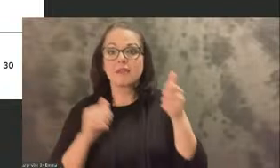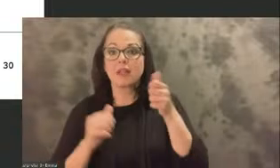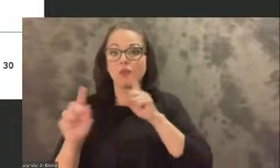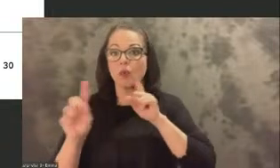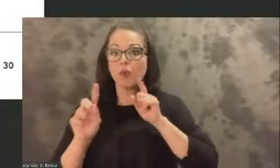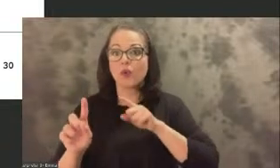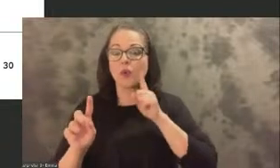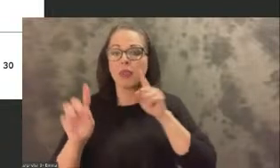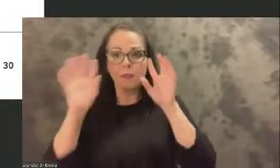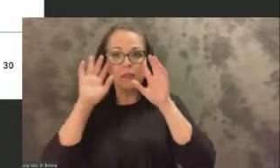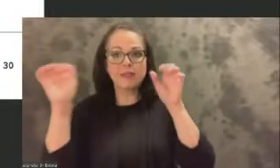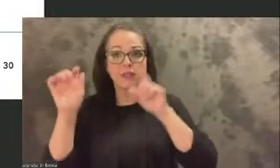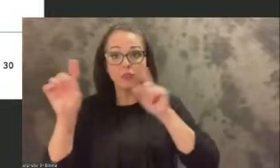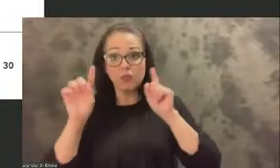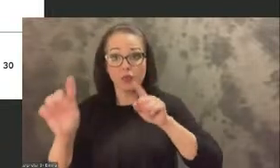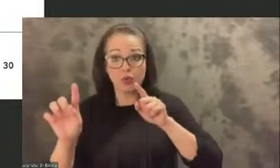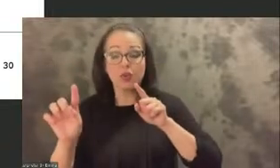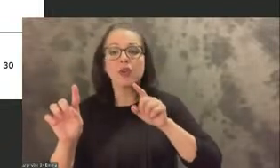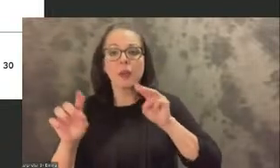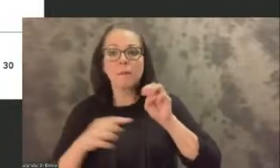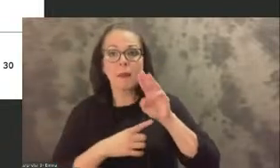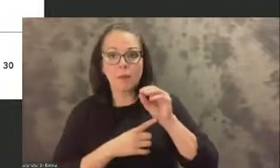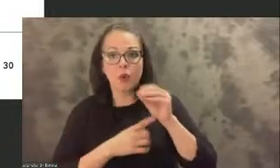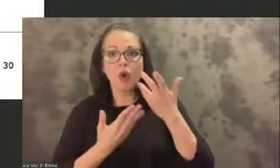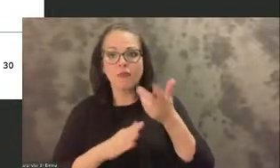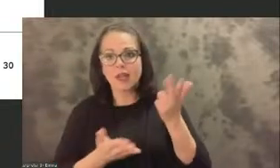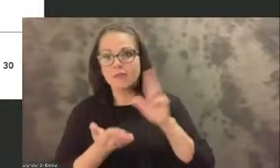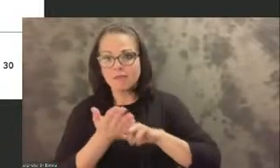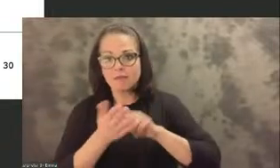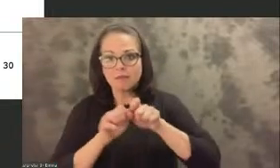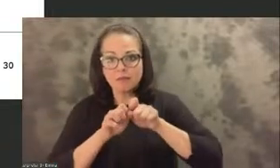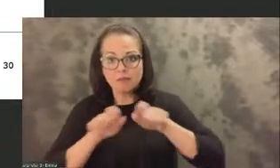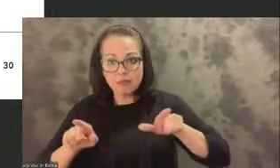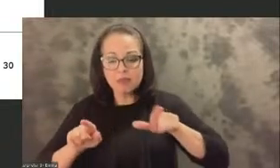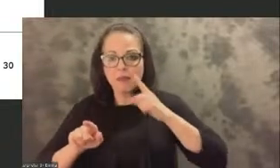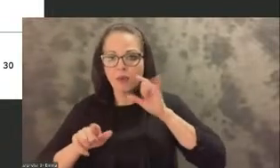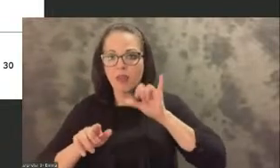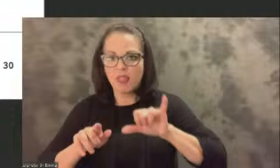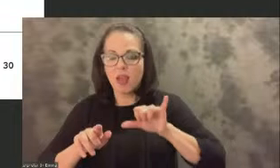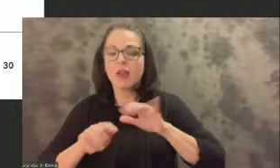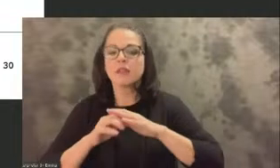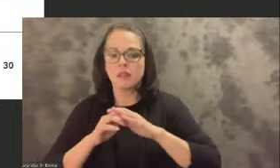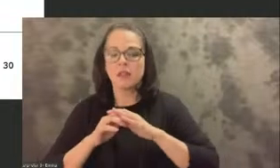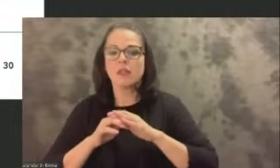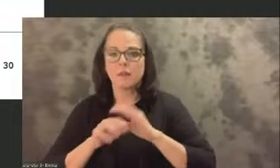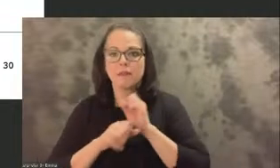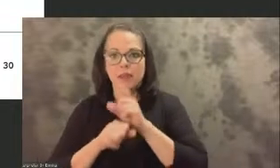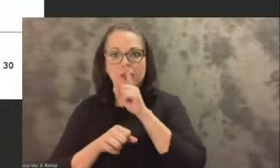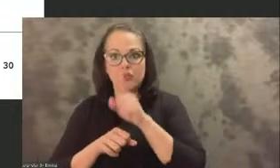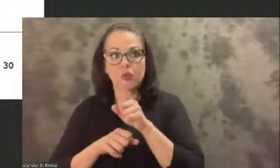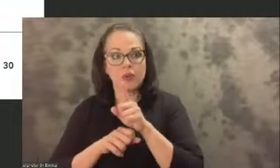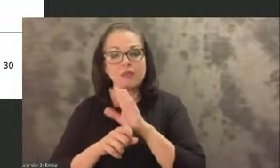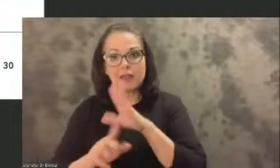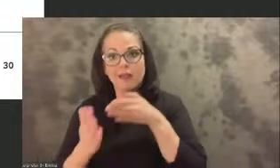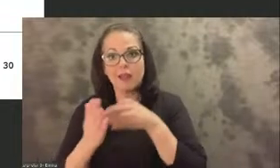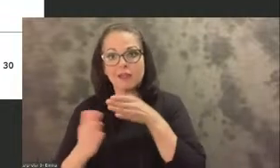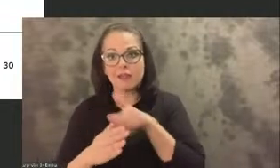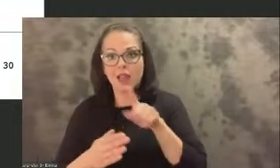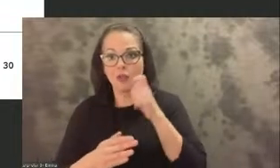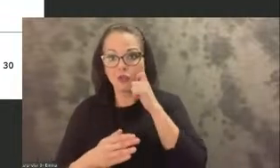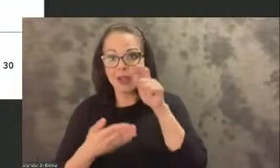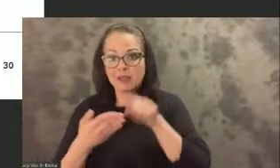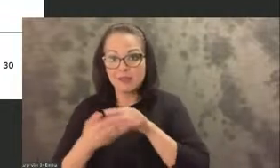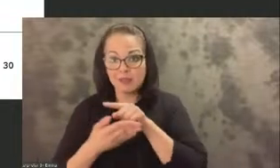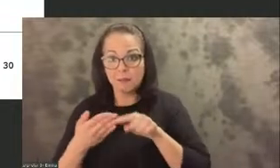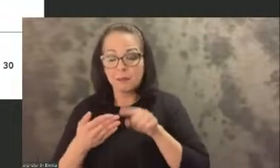memo that President has already issued to combat systemic racism. The federal government should work